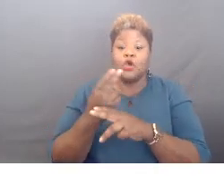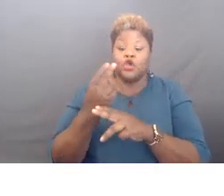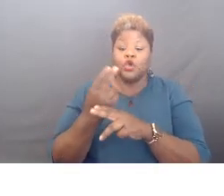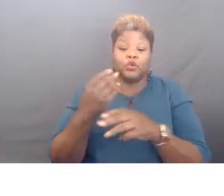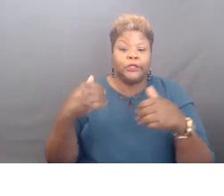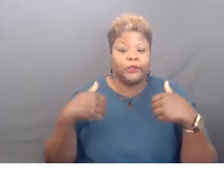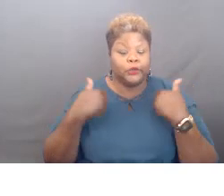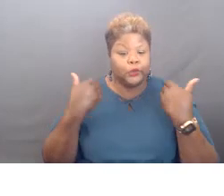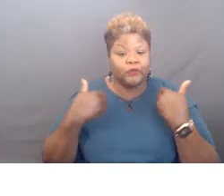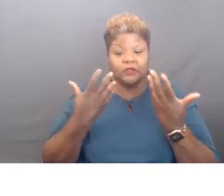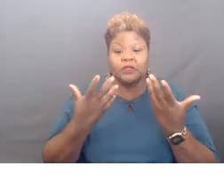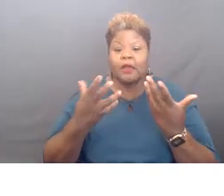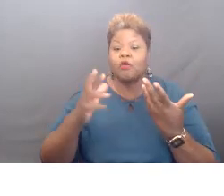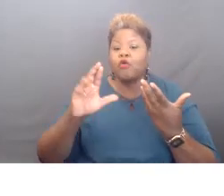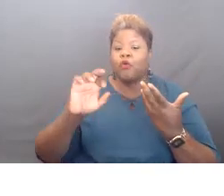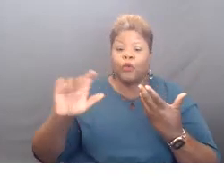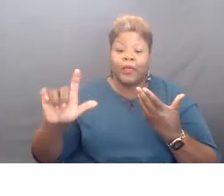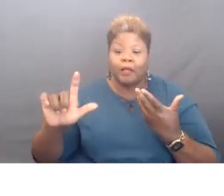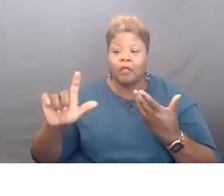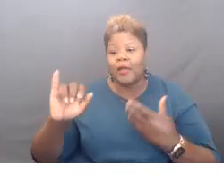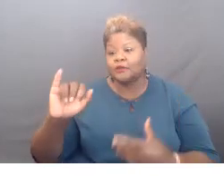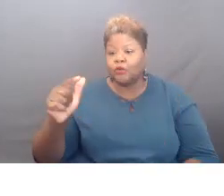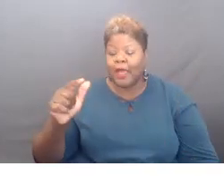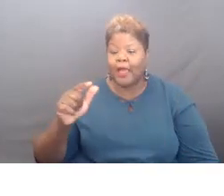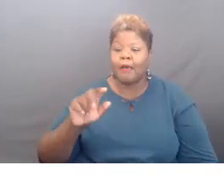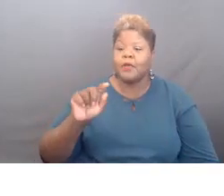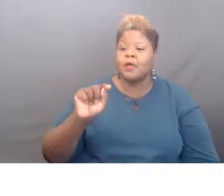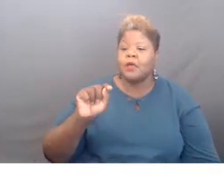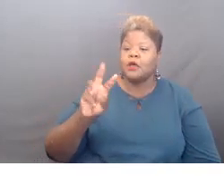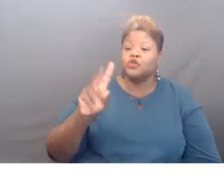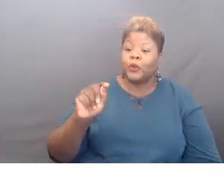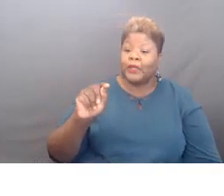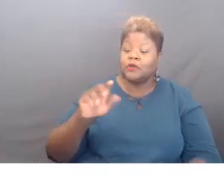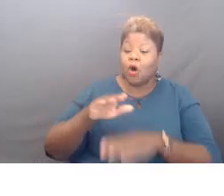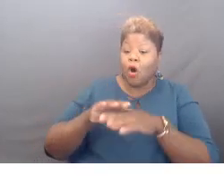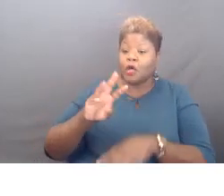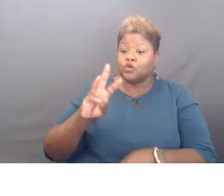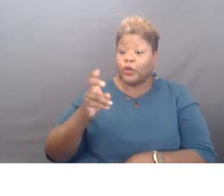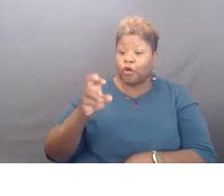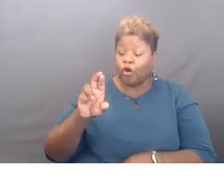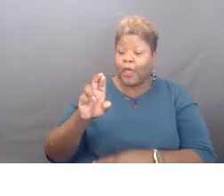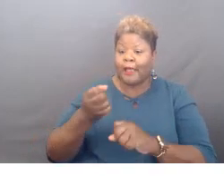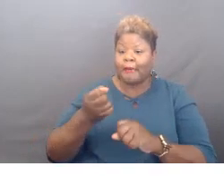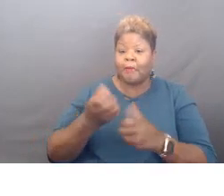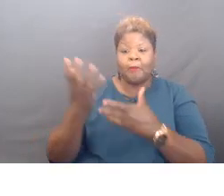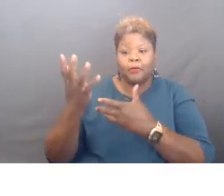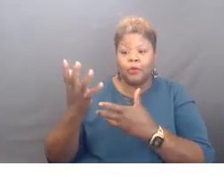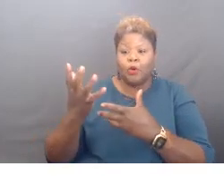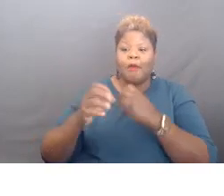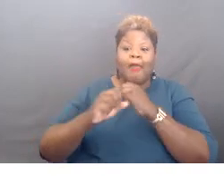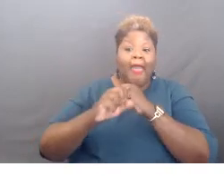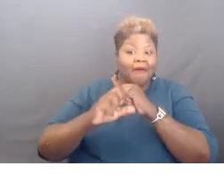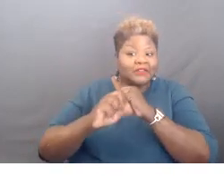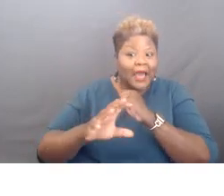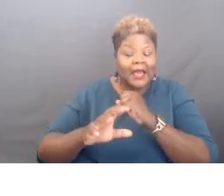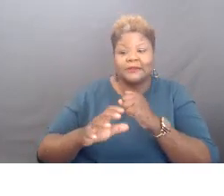like Reels on Instagram or Fleets on Twitter can bump the visibility of your content as a platform advertises new features